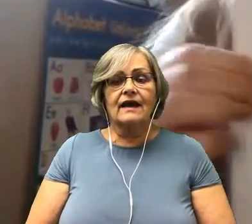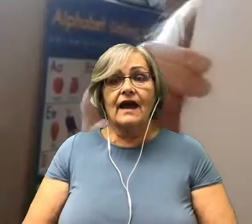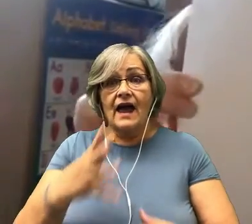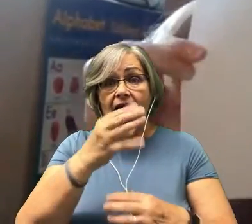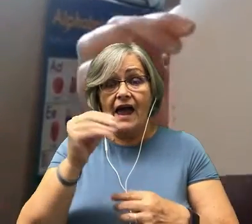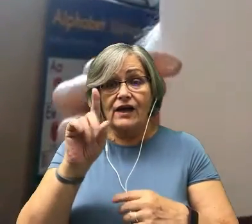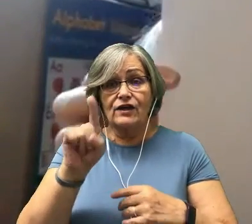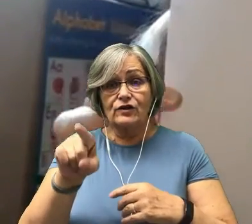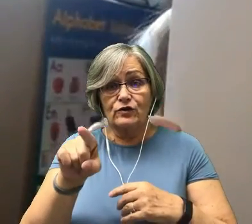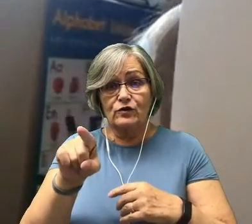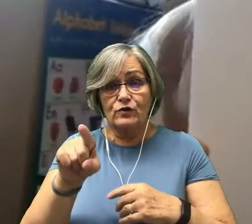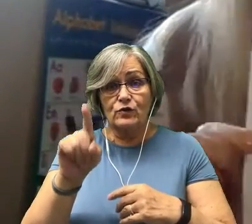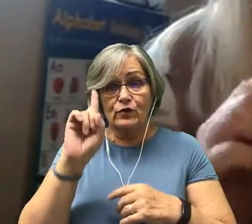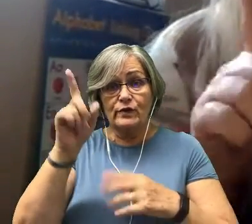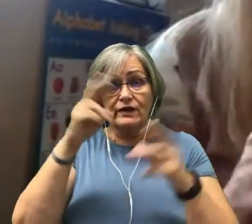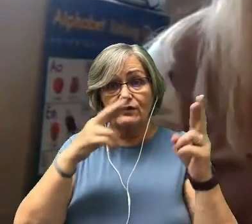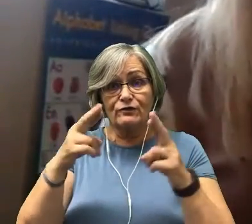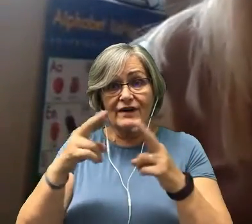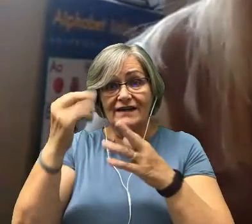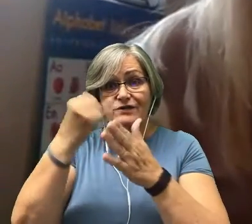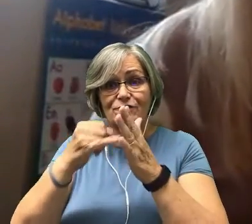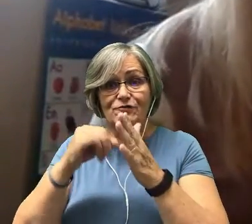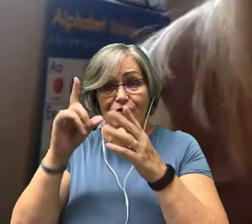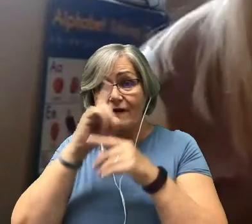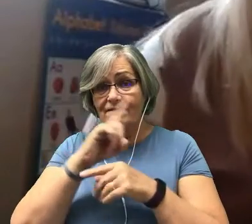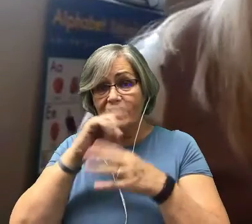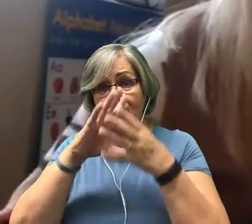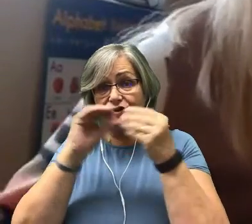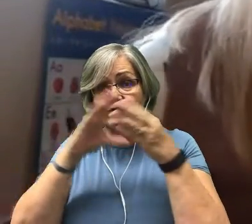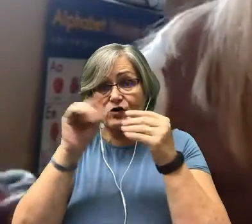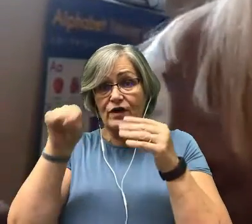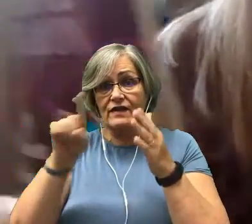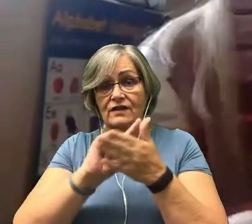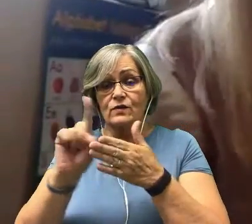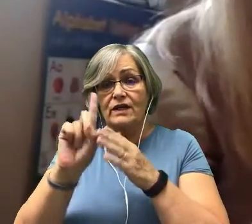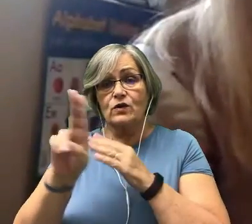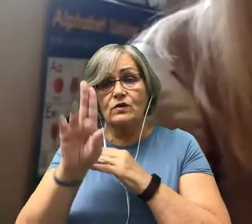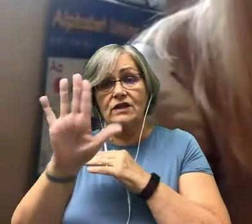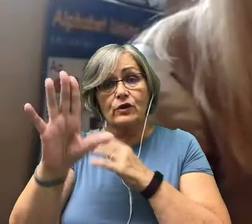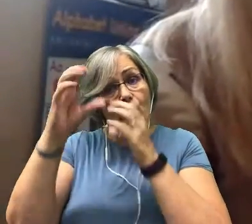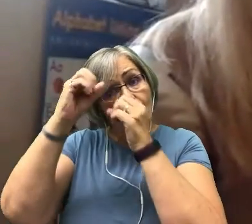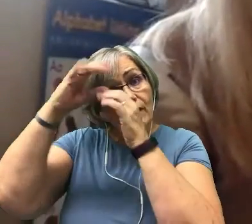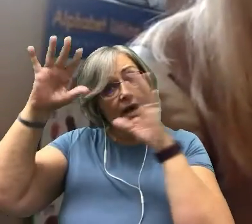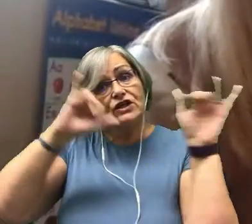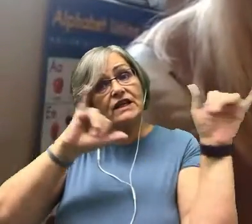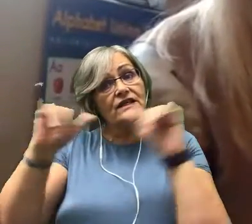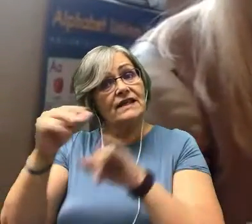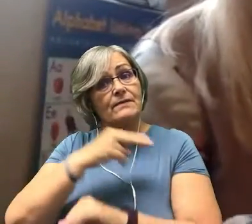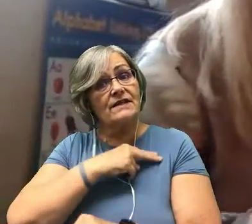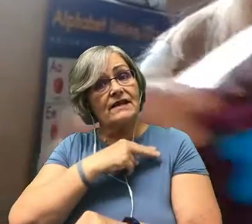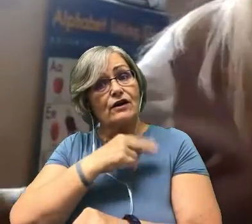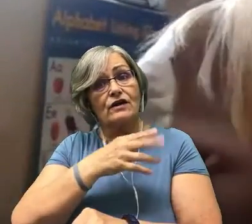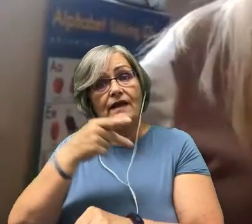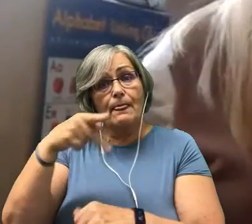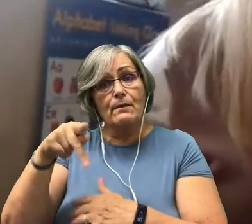And you're going to get ready to draw your fiction story this week using your imagination, just like Harold and the Purple